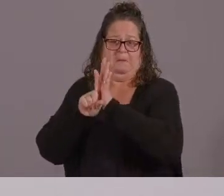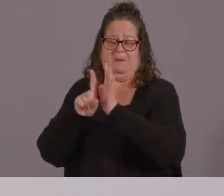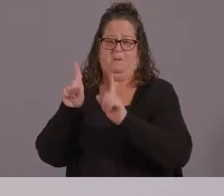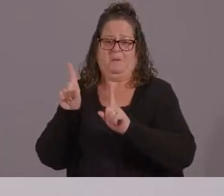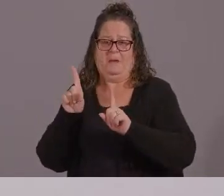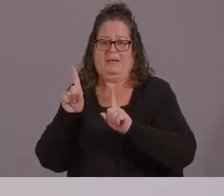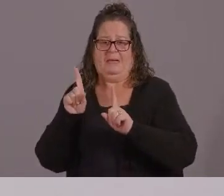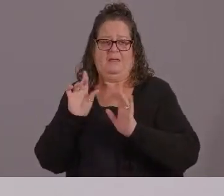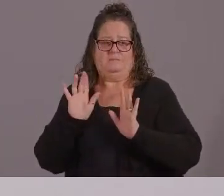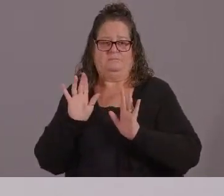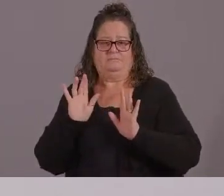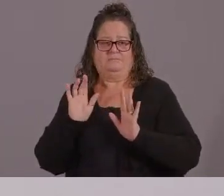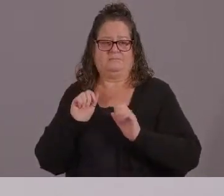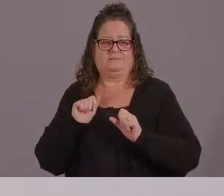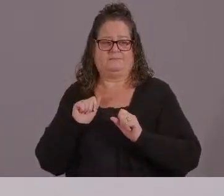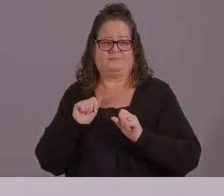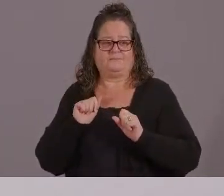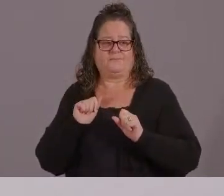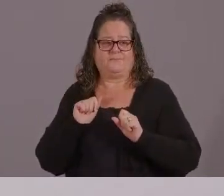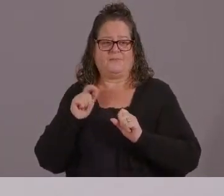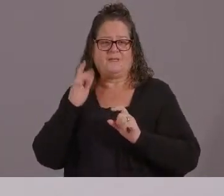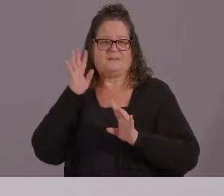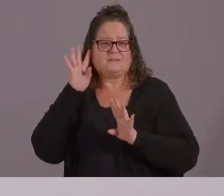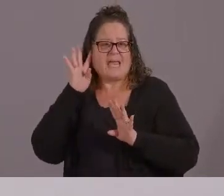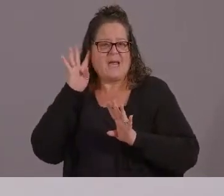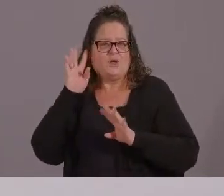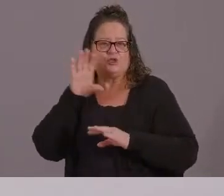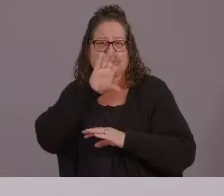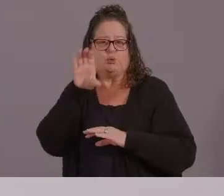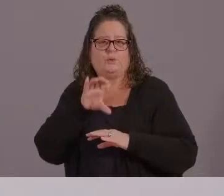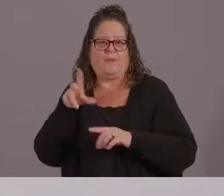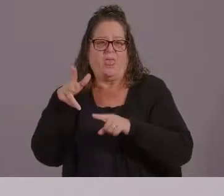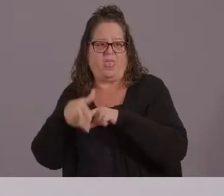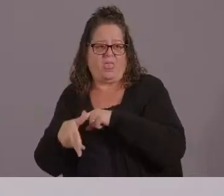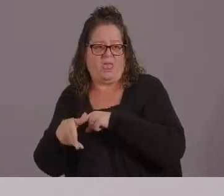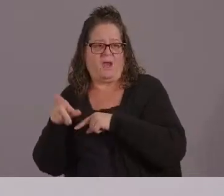Are you getting him back? Try. Okay, hold on, Jared. We're trying to get you back.